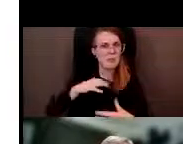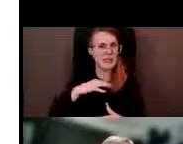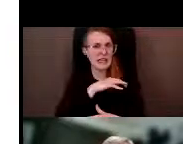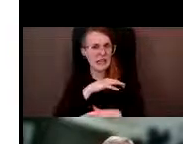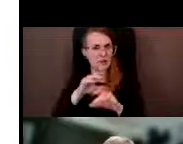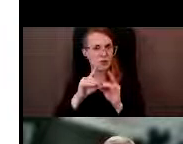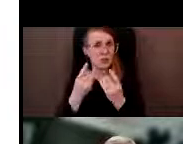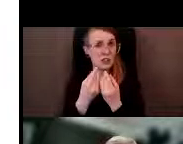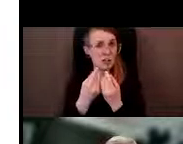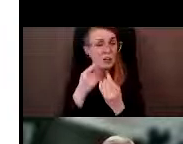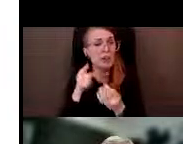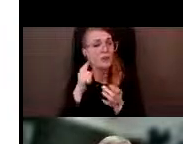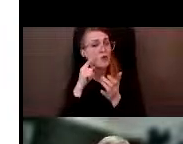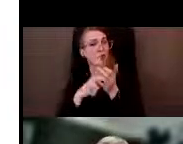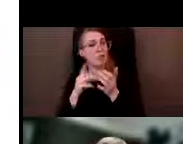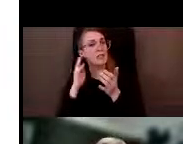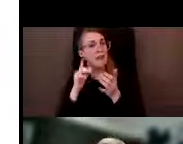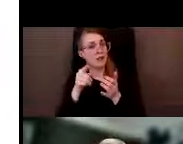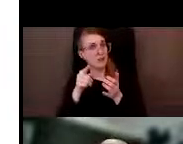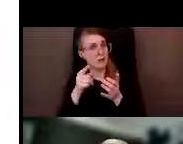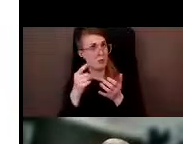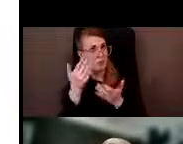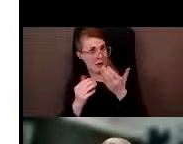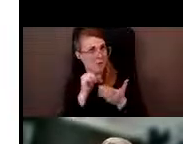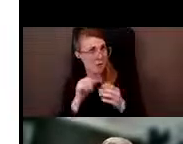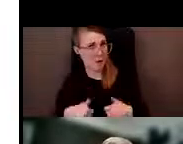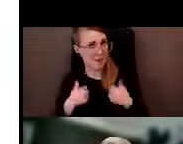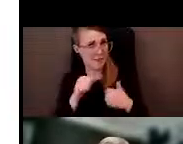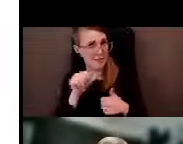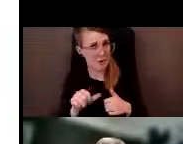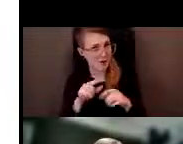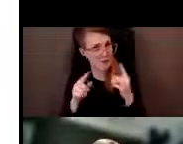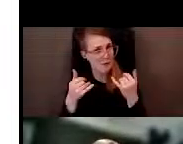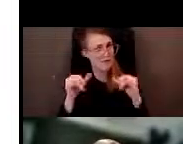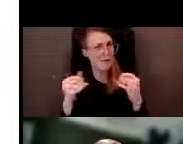in Austin, but we welcome your comments anyway.